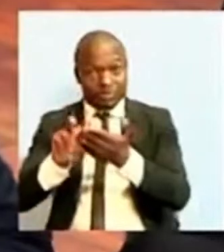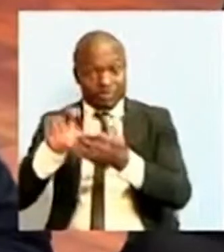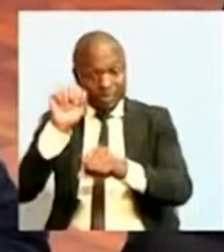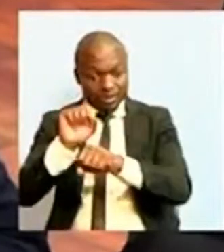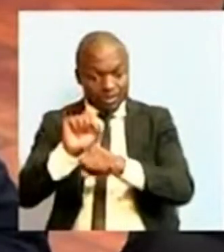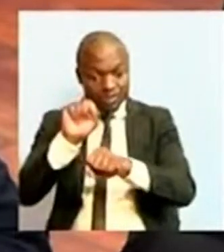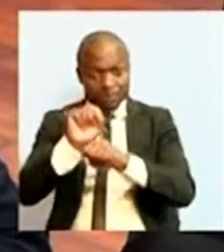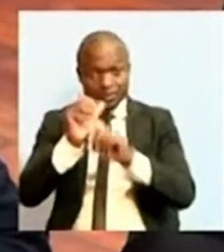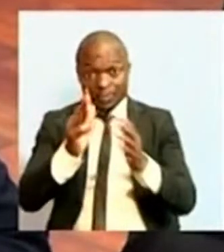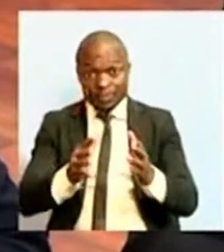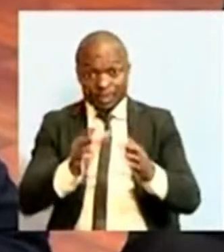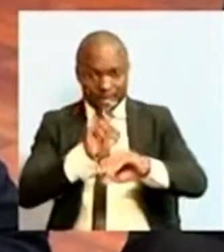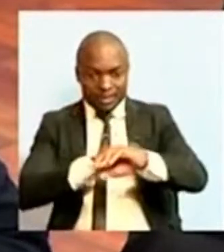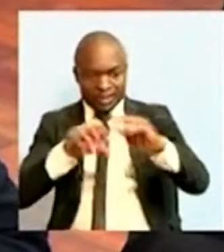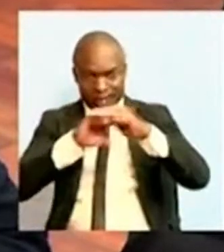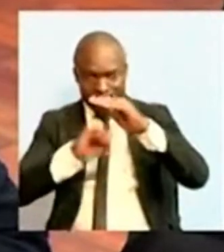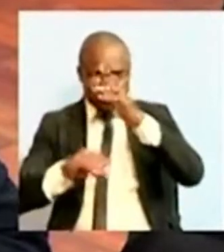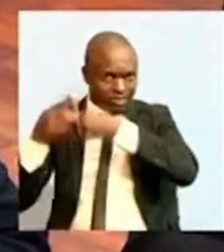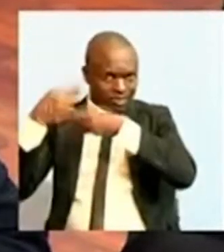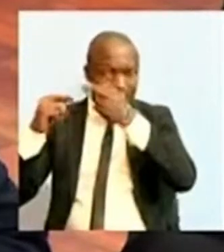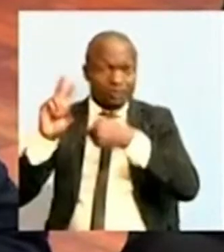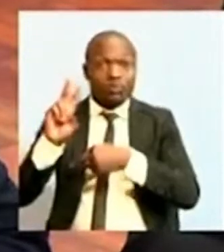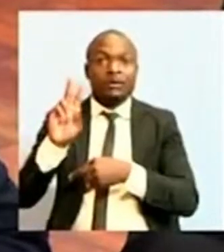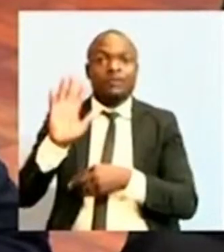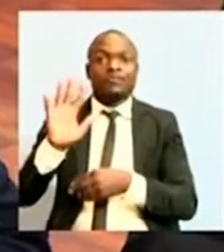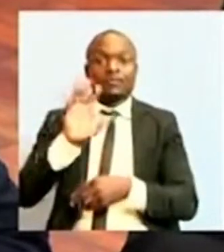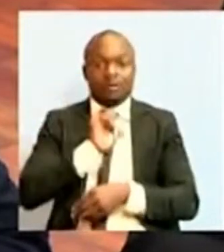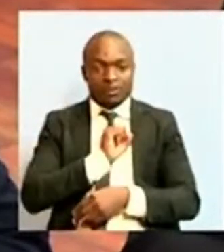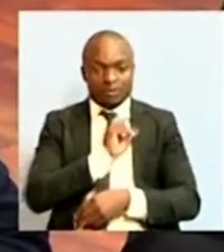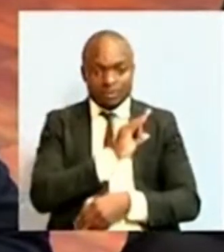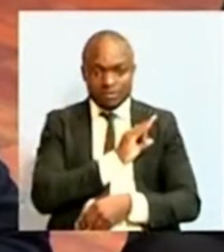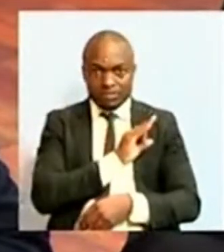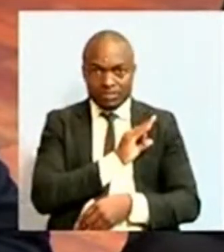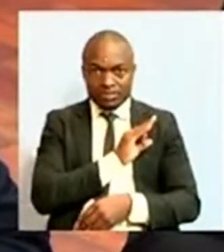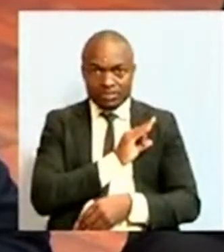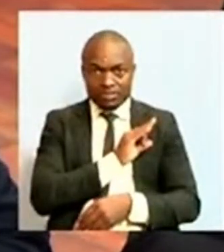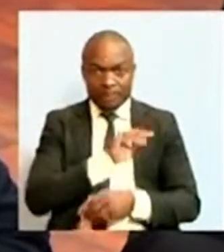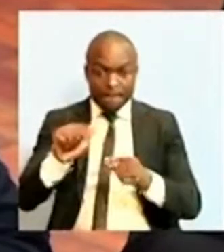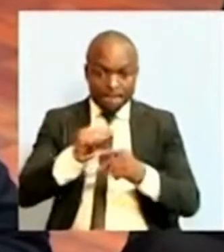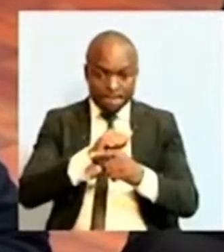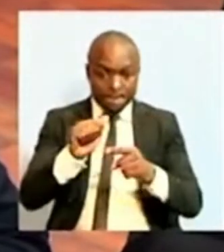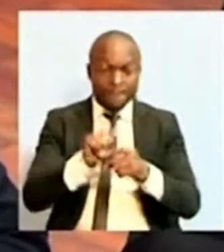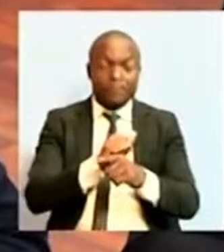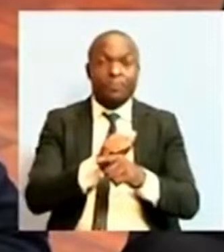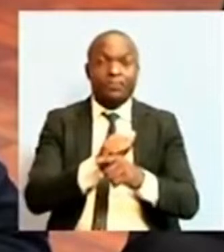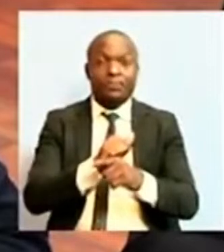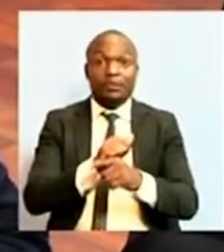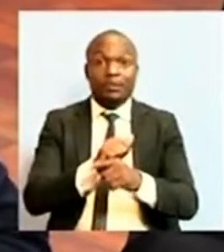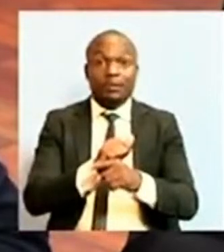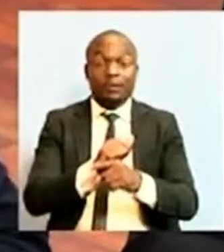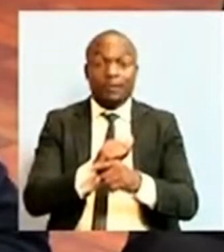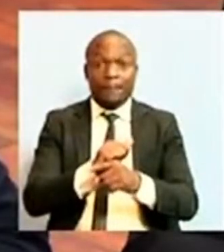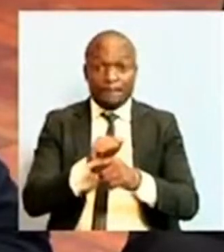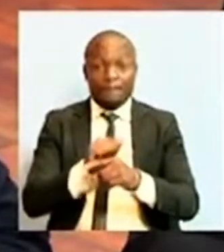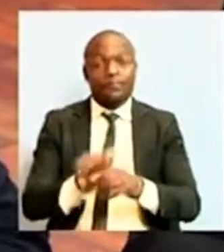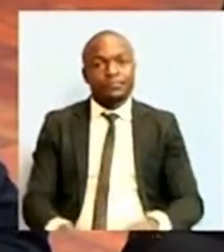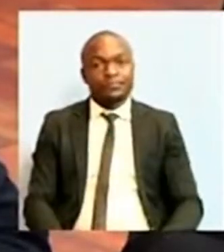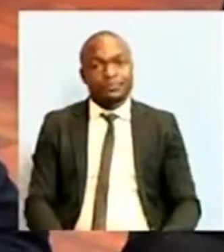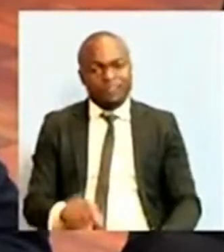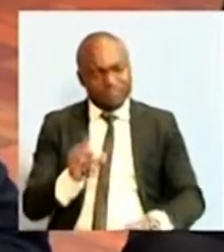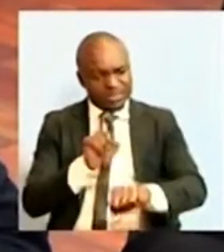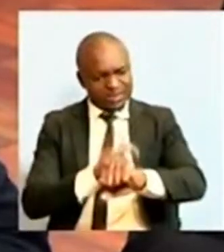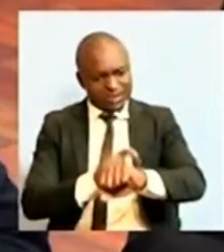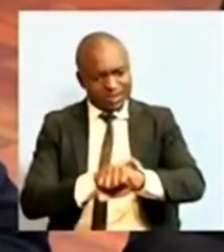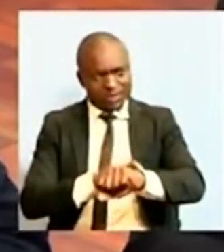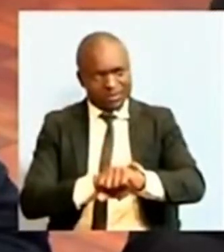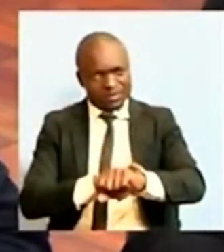During the period under review, 25 officers who were on probation to permanent and pensionable establishment for the